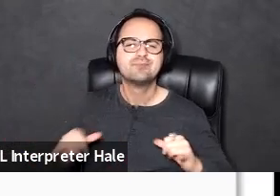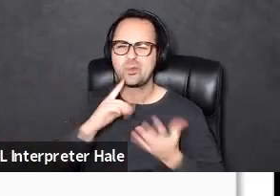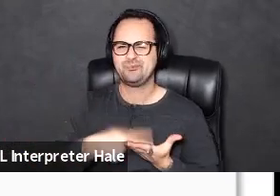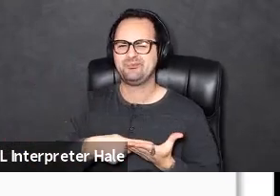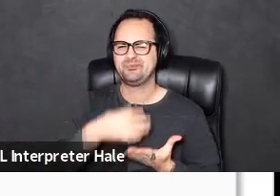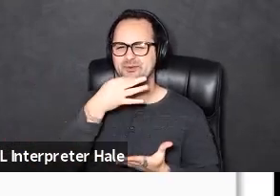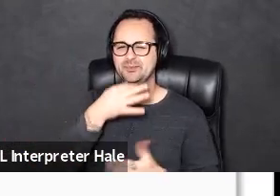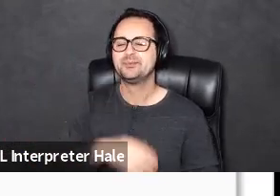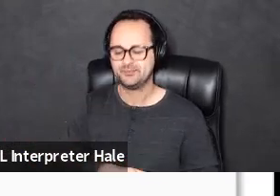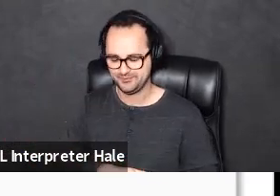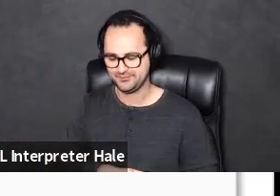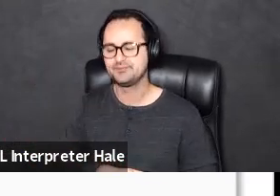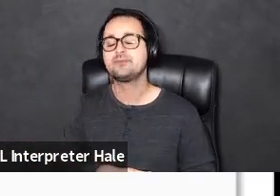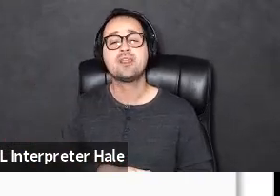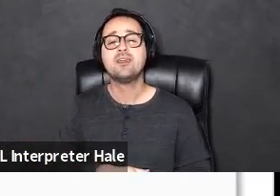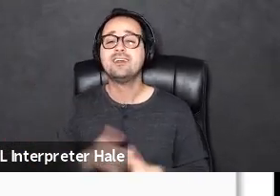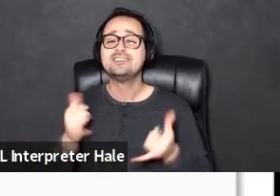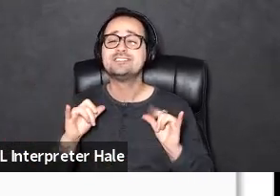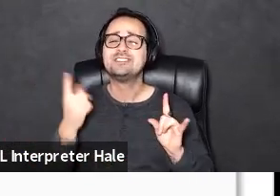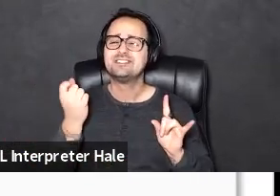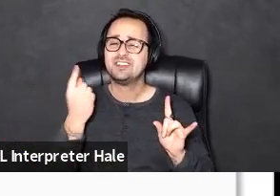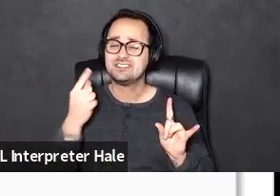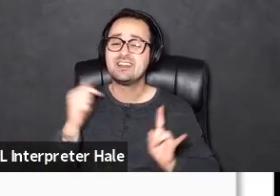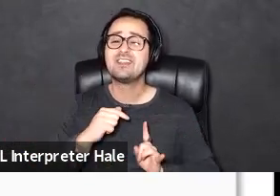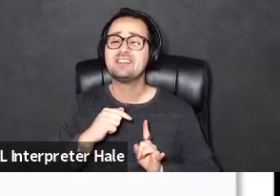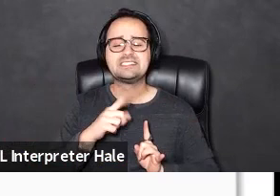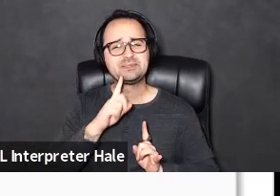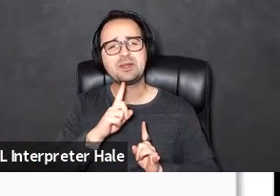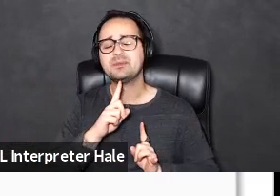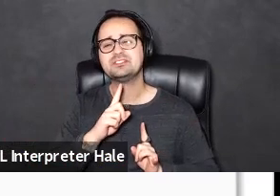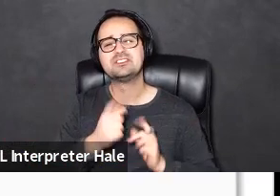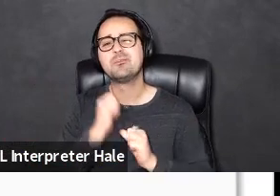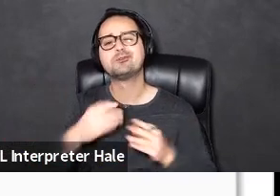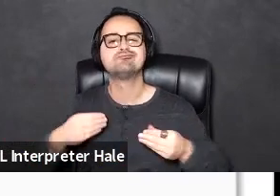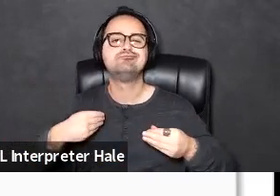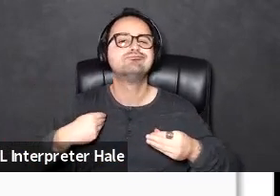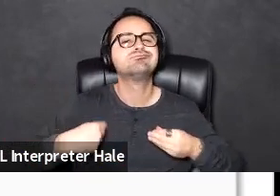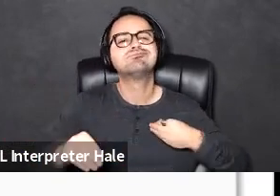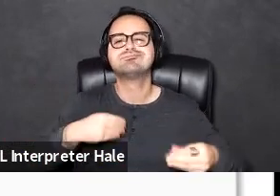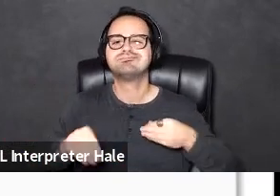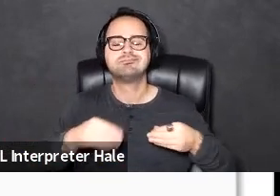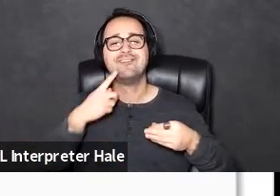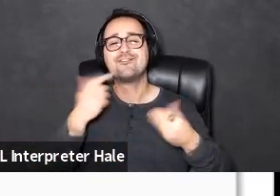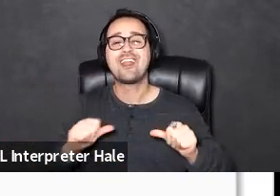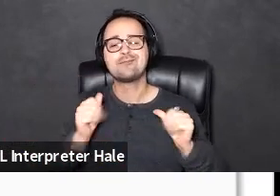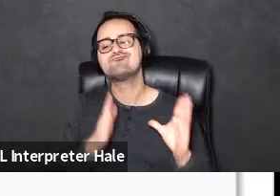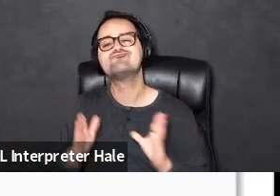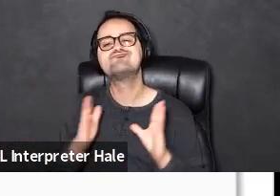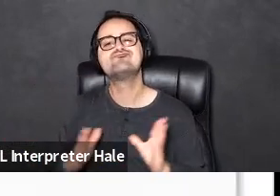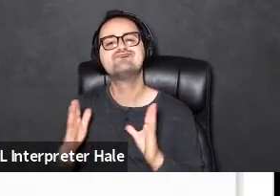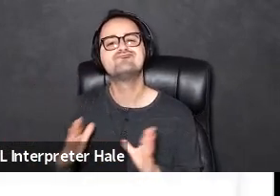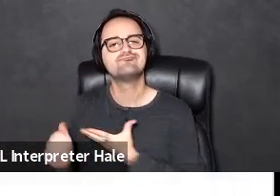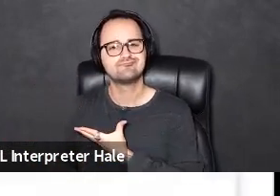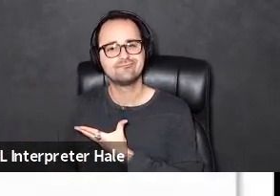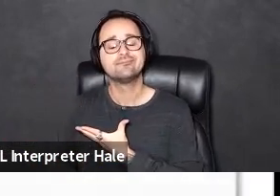in a little bit and going through it. But just understand, this is pretty much the most flexible of the arrangements.